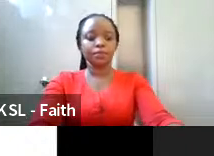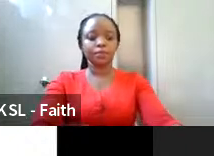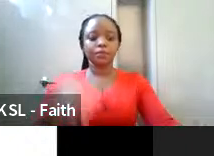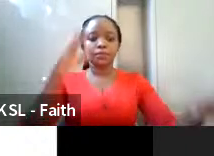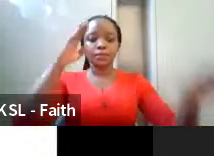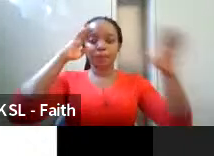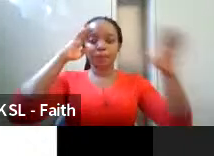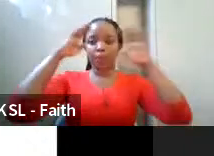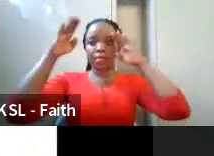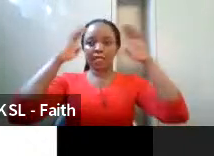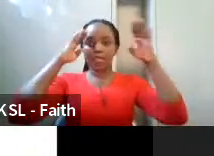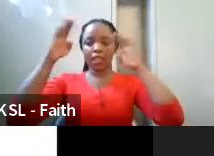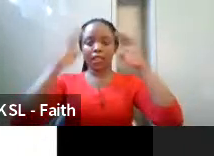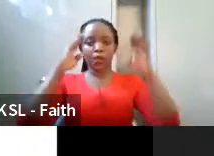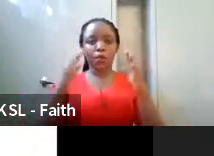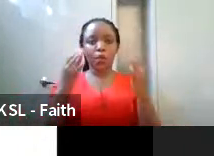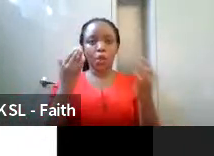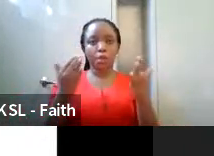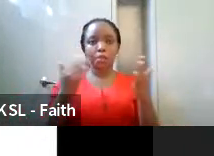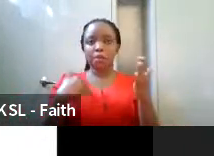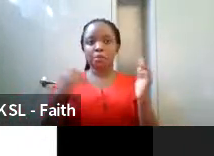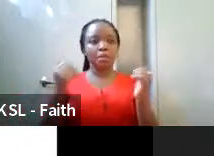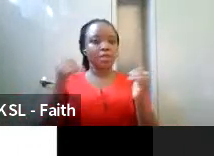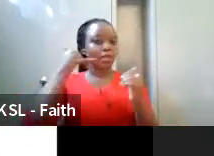sorry, maybe we can't get you.